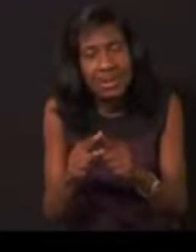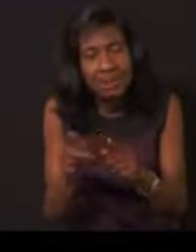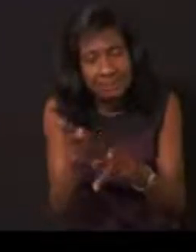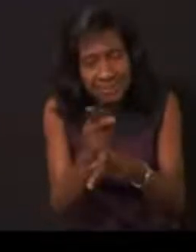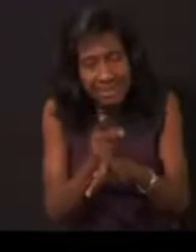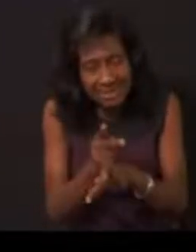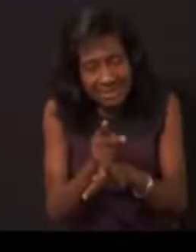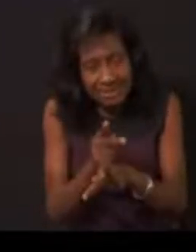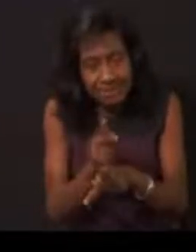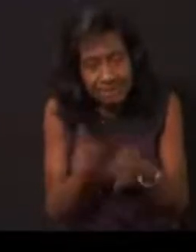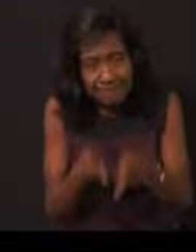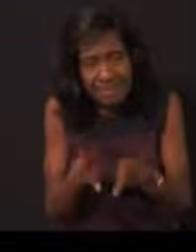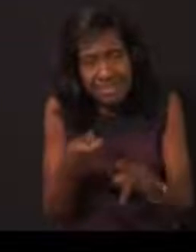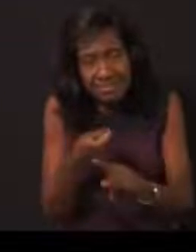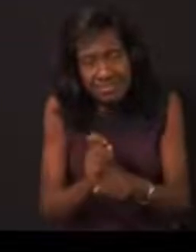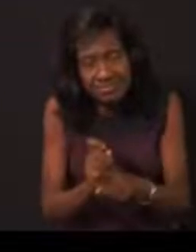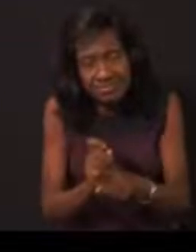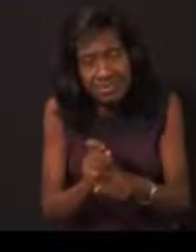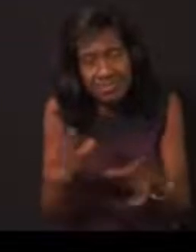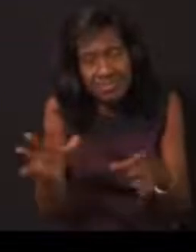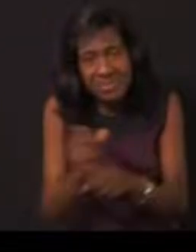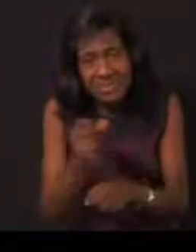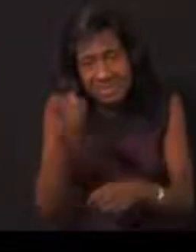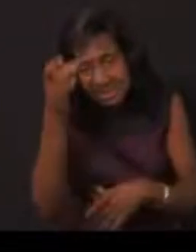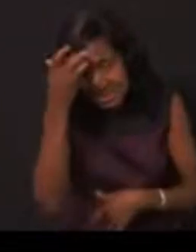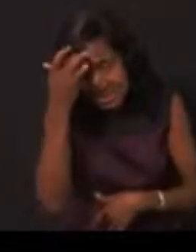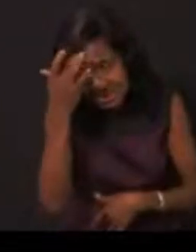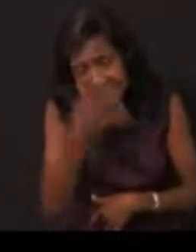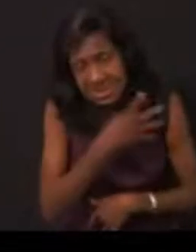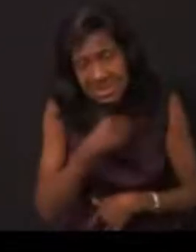and to keep people from getting sick and dying.